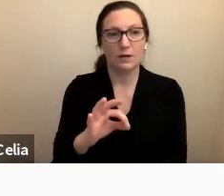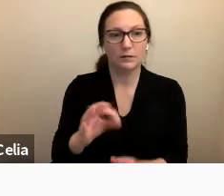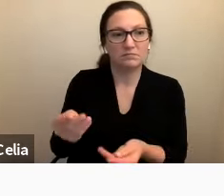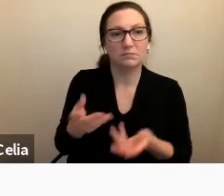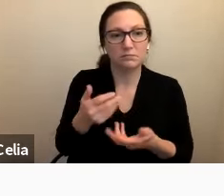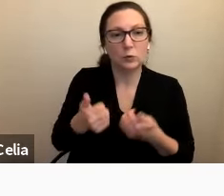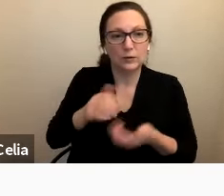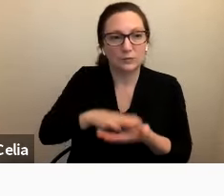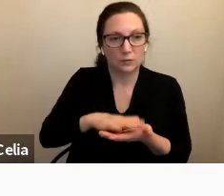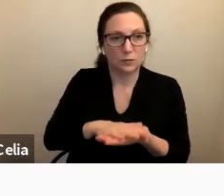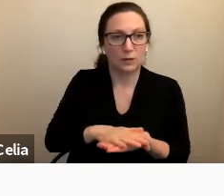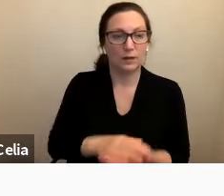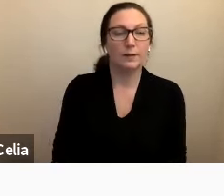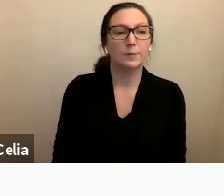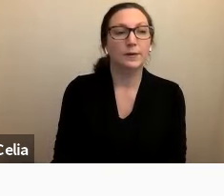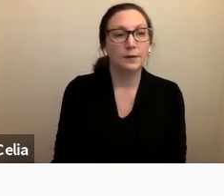is.